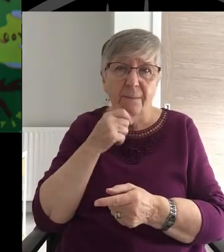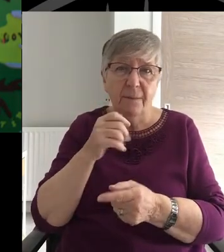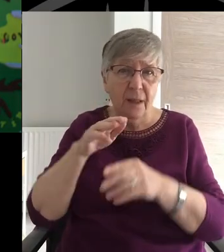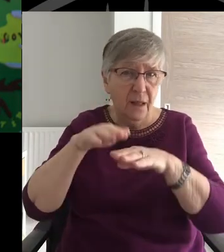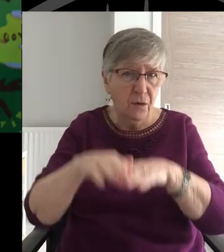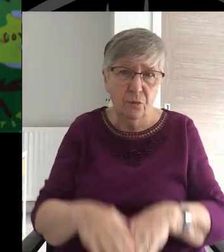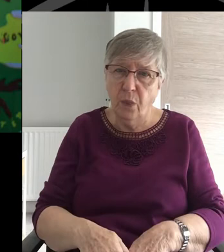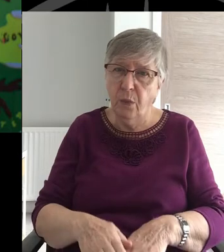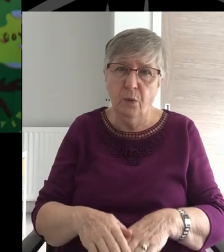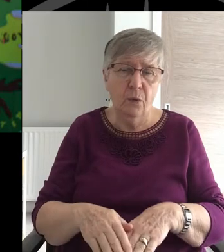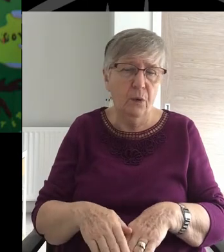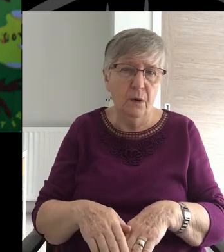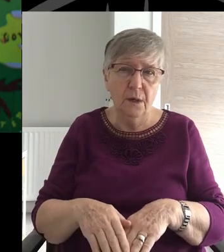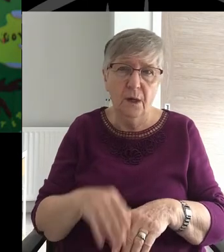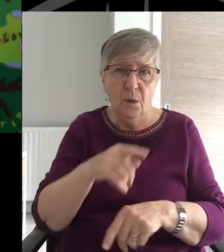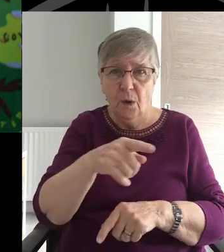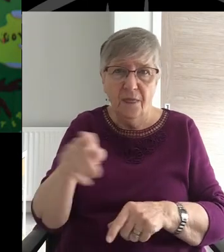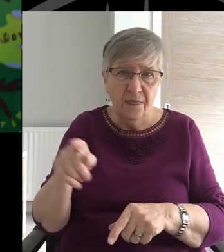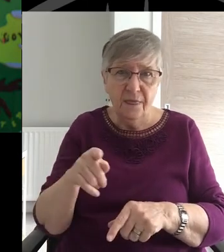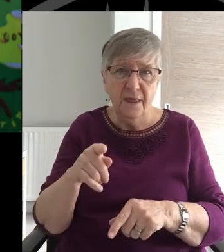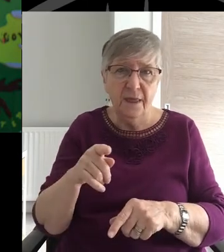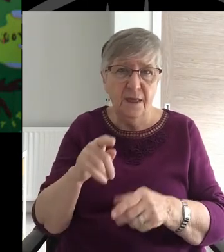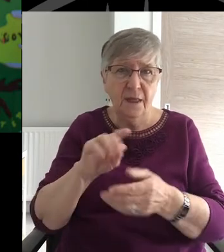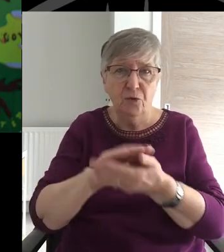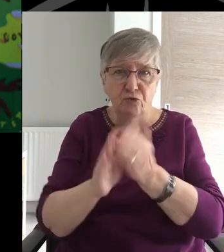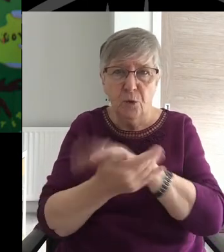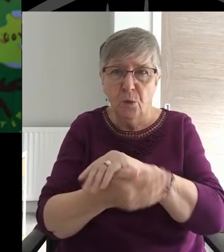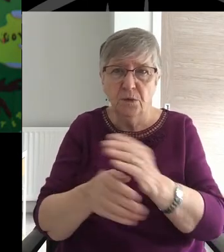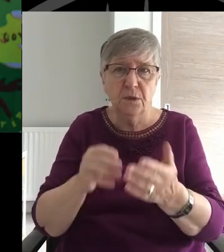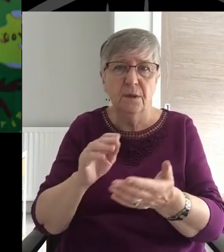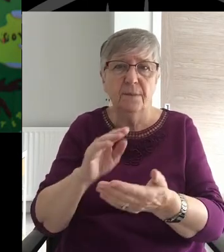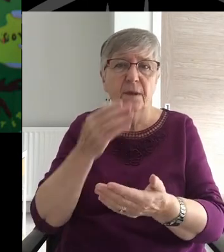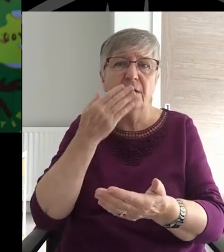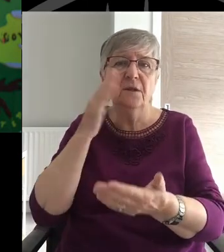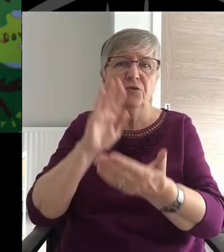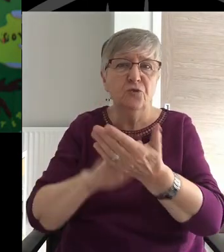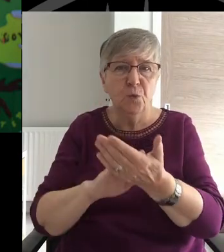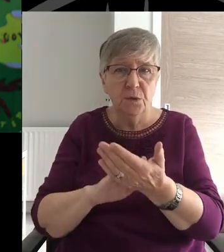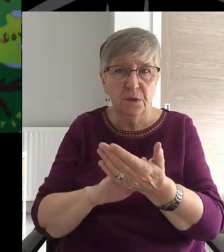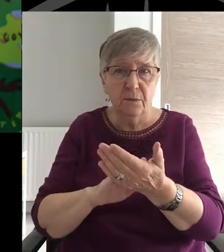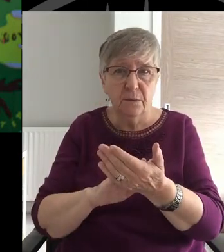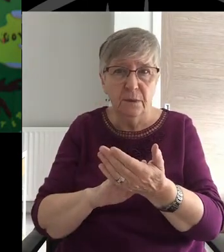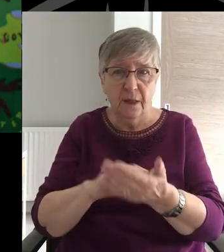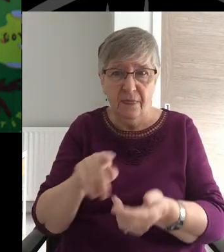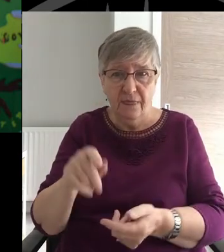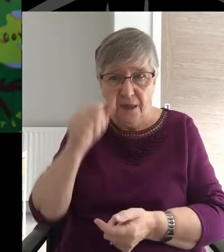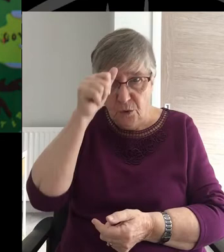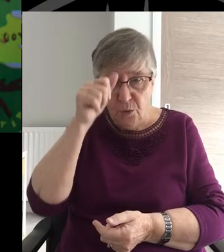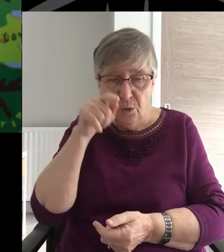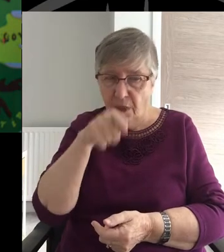of Jerusalem, just when they were face to face with, this is not working,